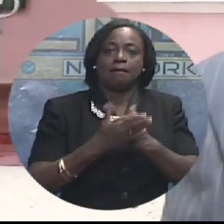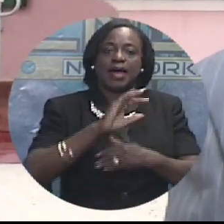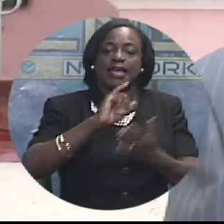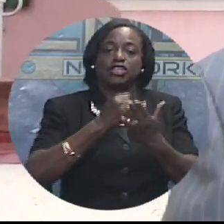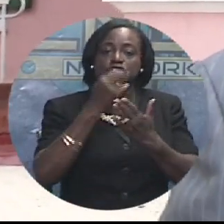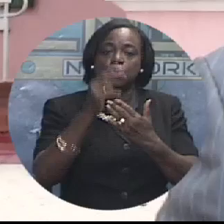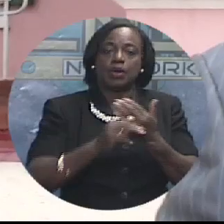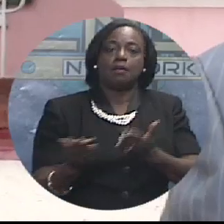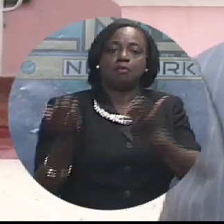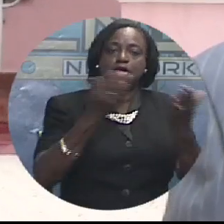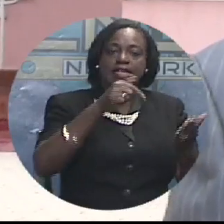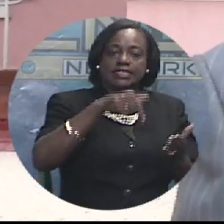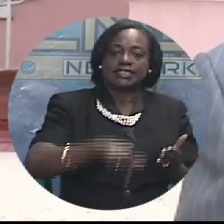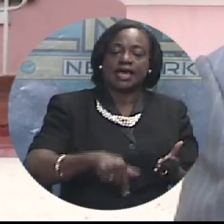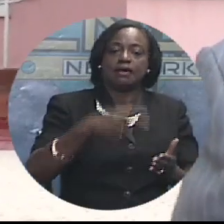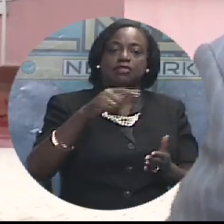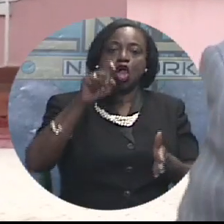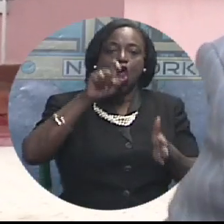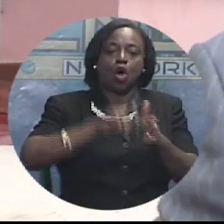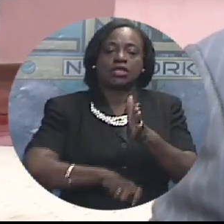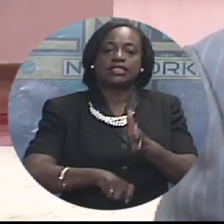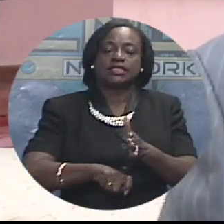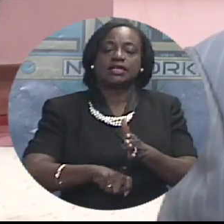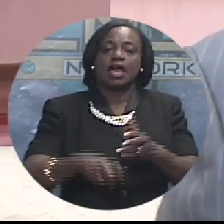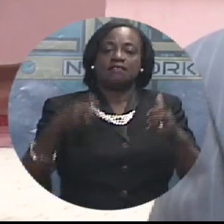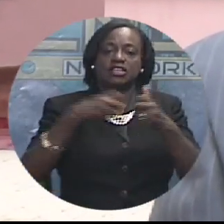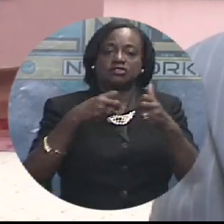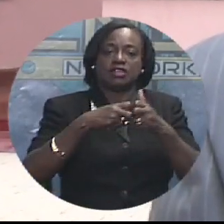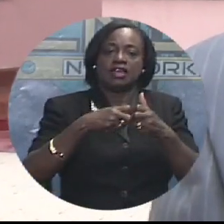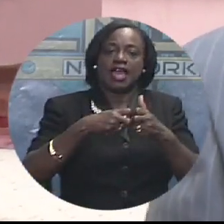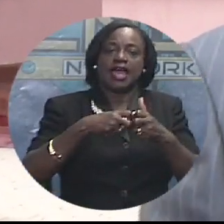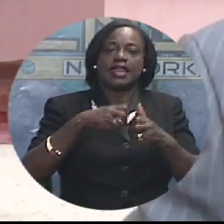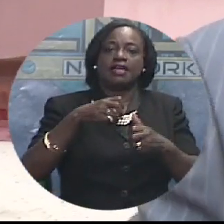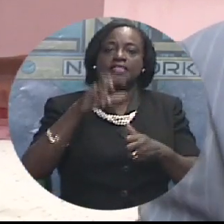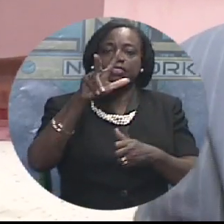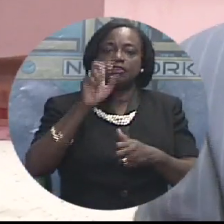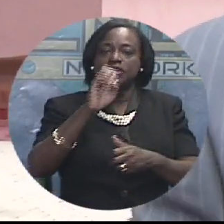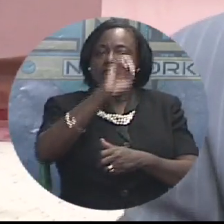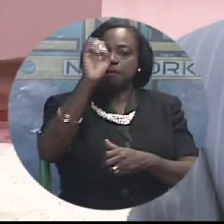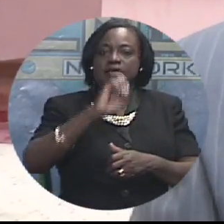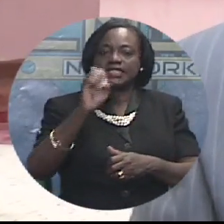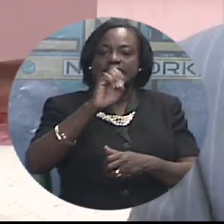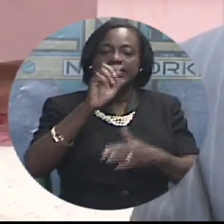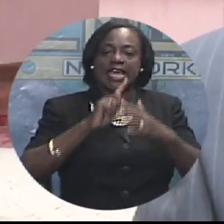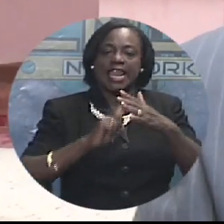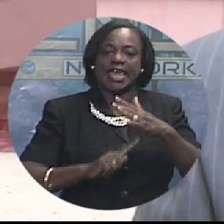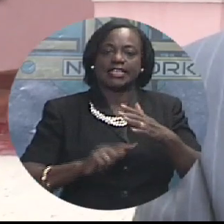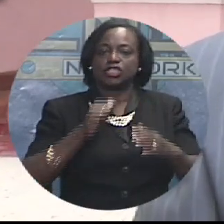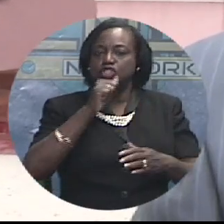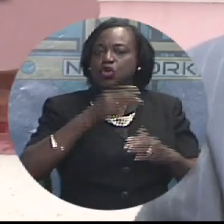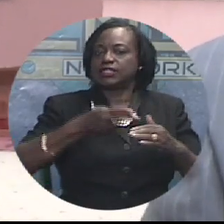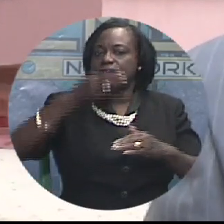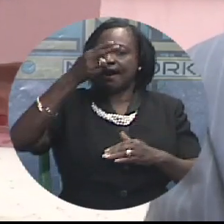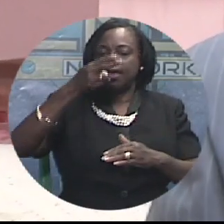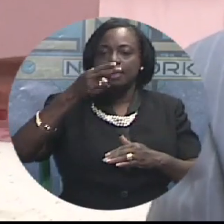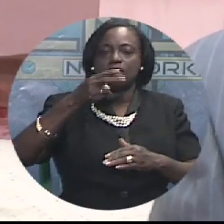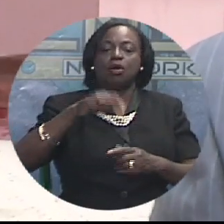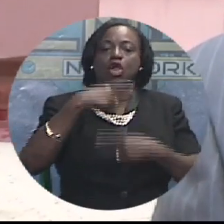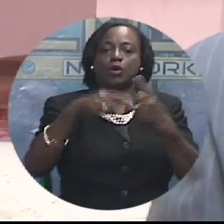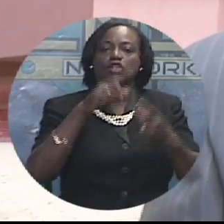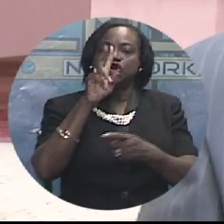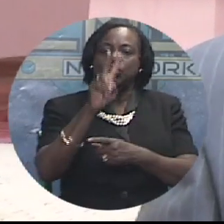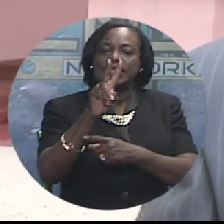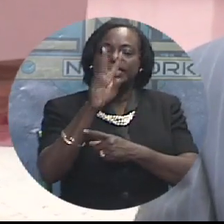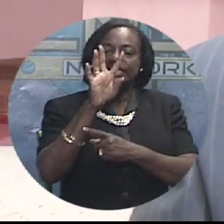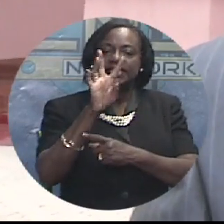of electricity to the Bahamian people an extra 30% less, not higher, less. We were going to go to 26